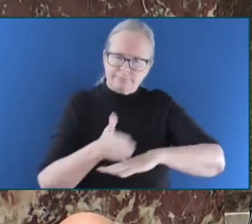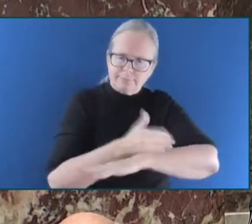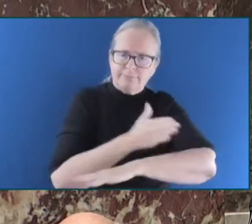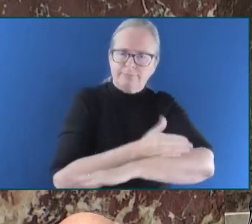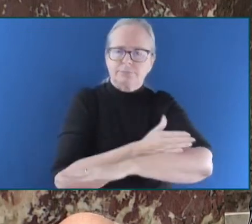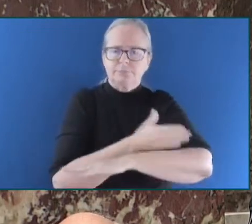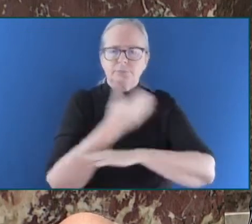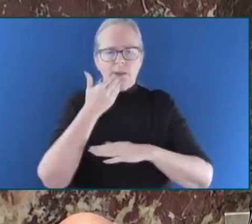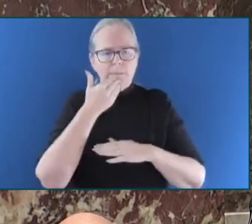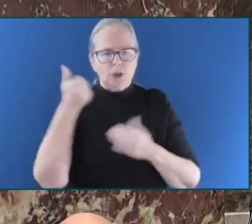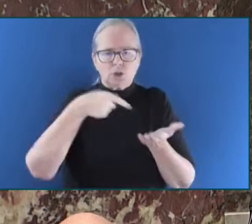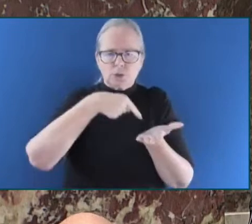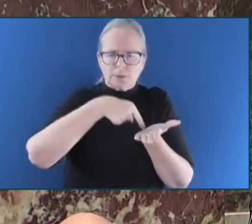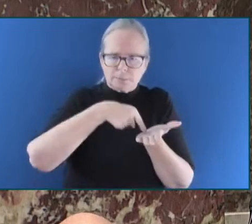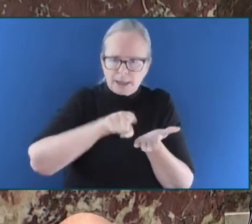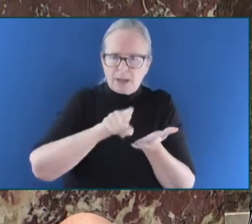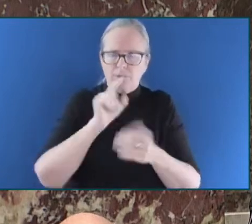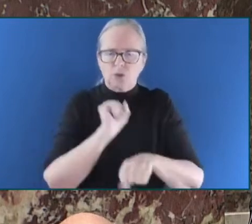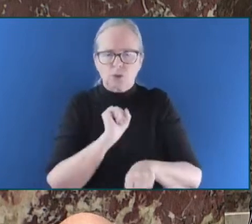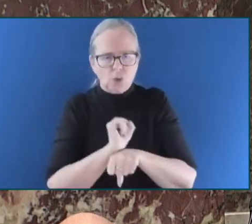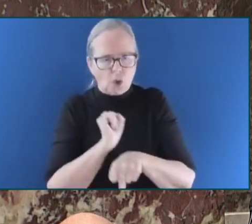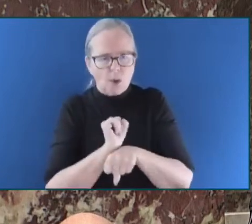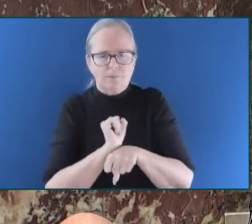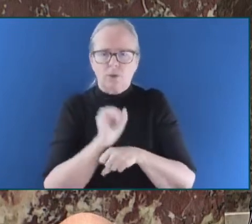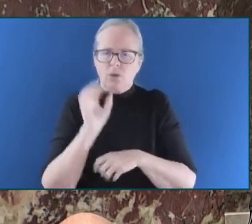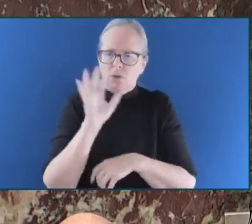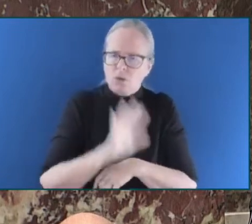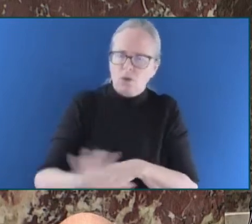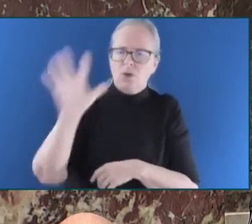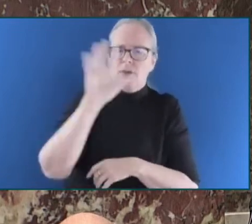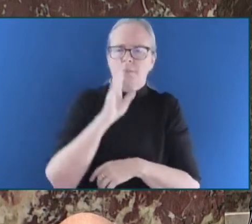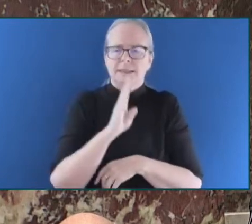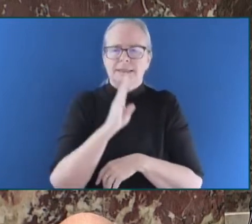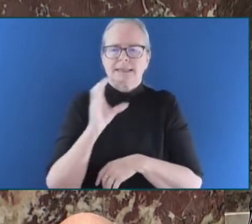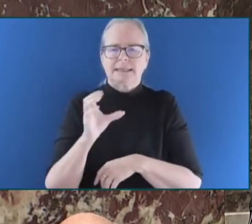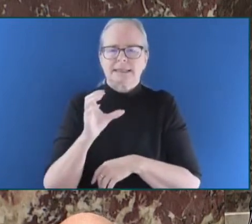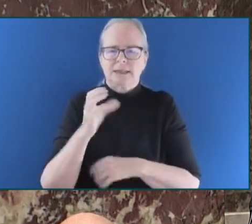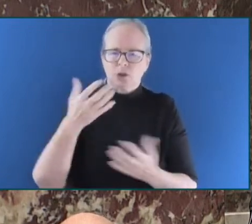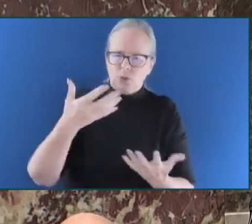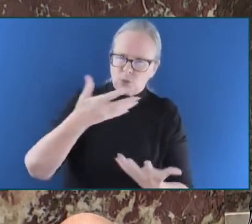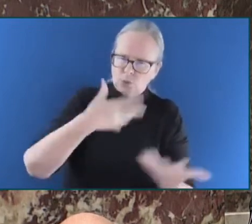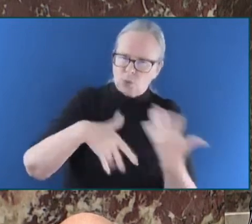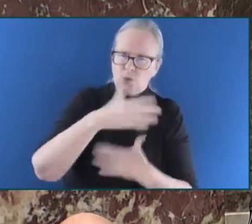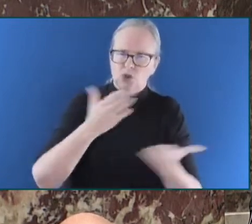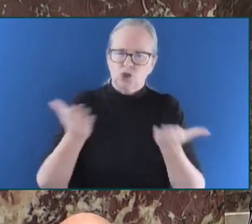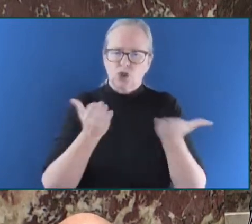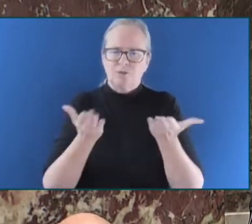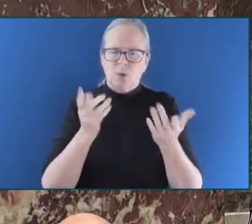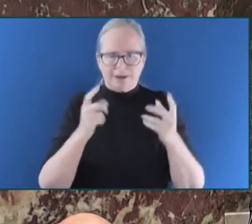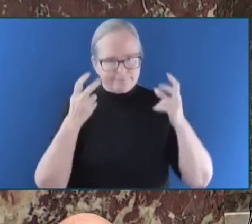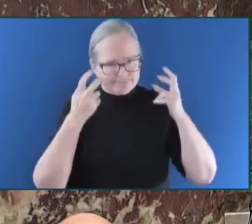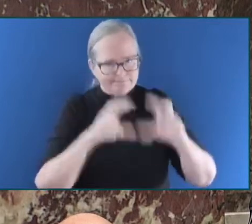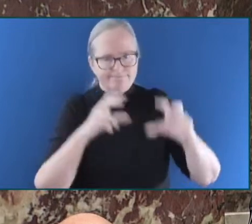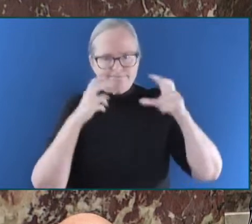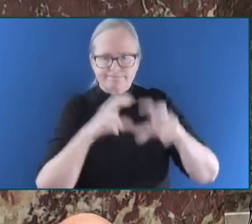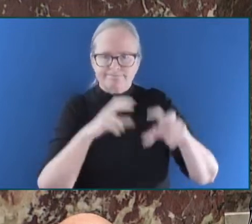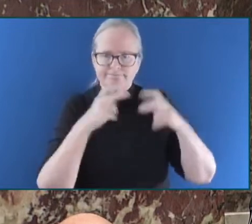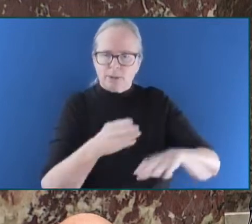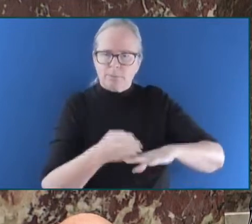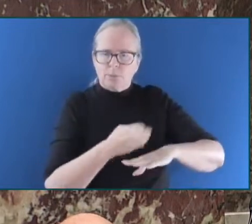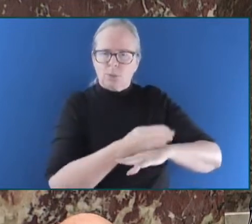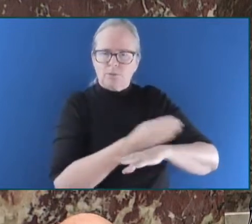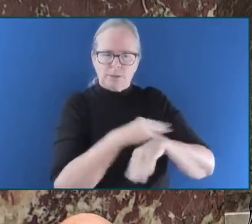invest in our social services to help support individuals and families in need. I'd like to acknowledge and thank the many,